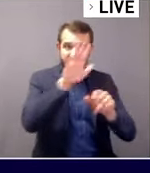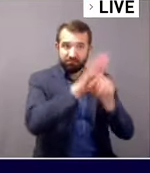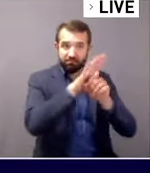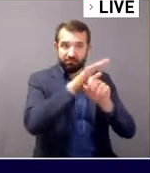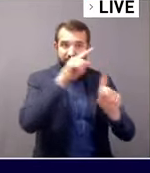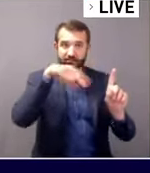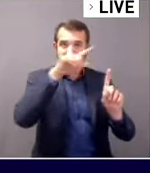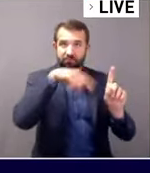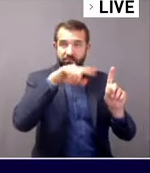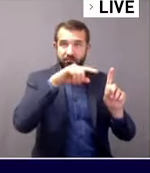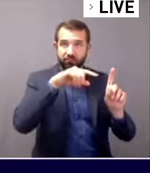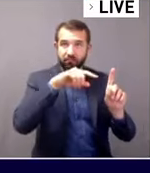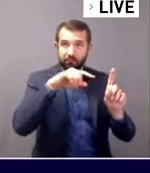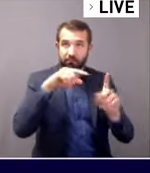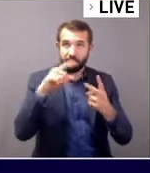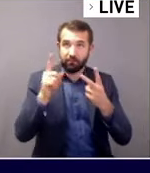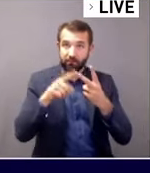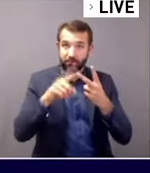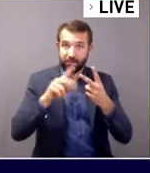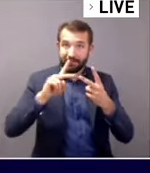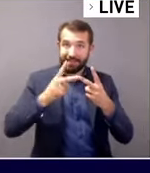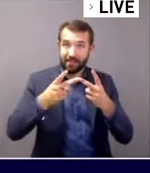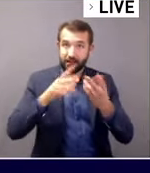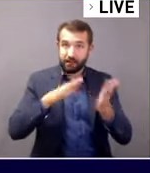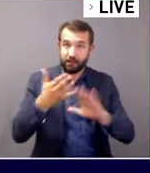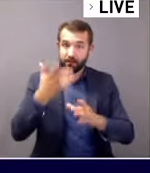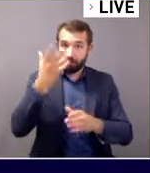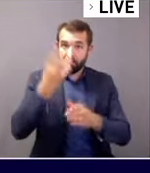died? Both, actually.